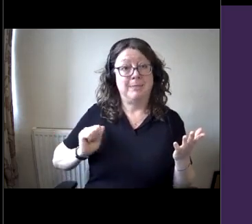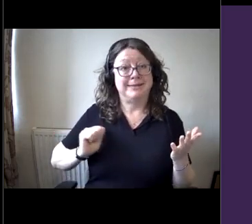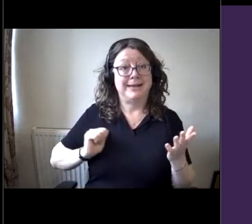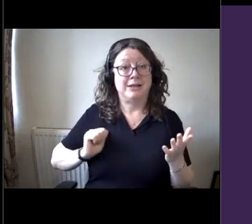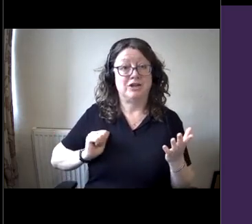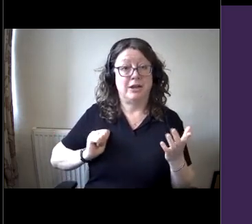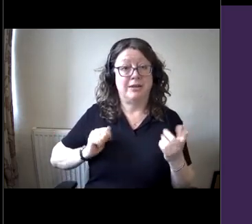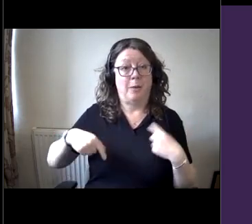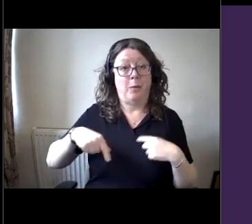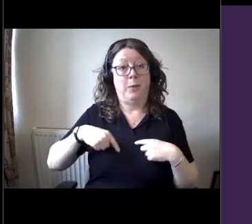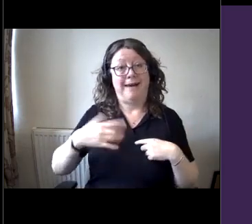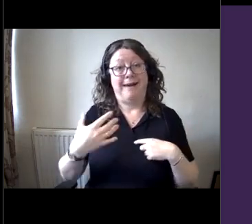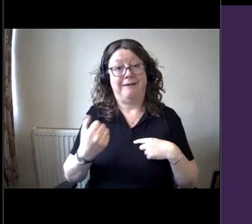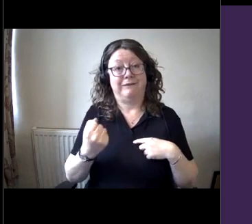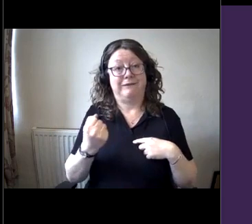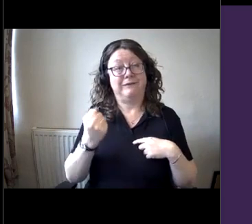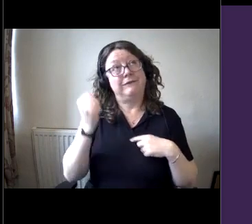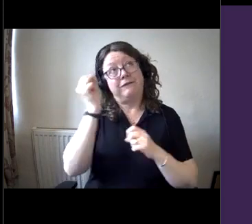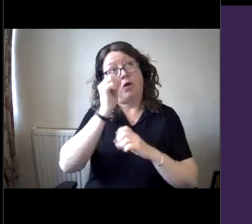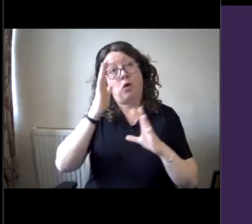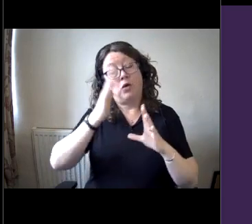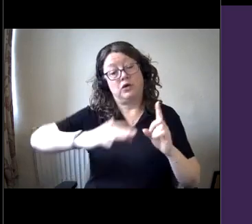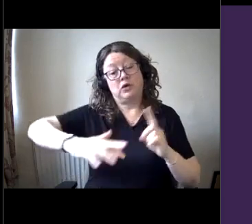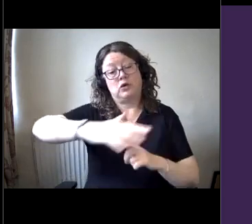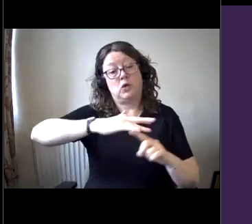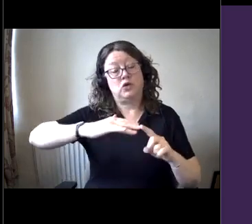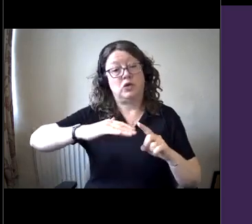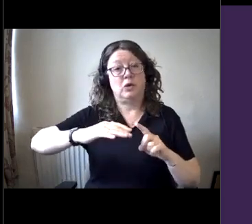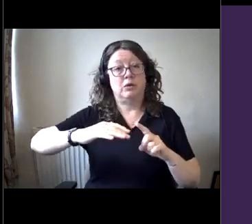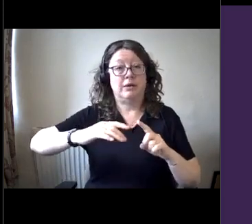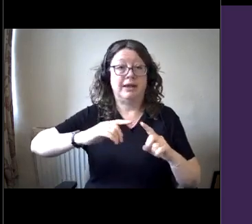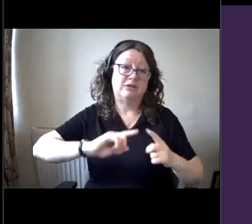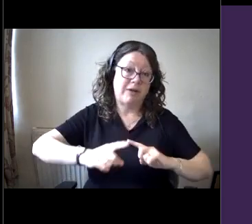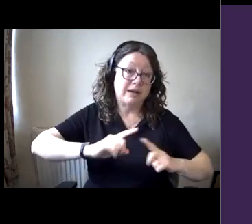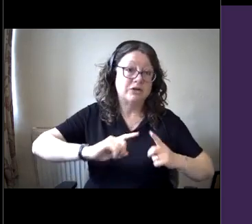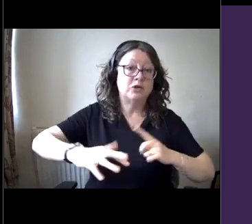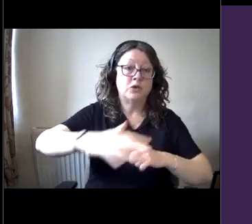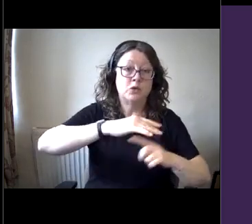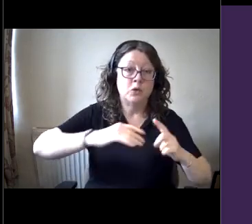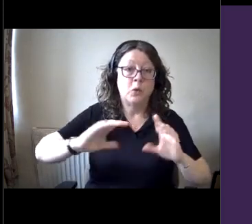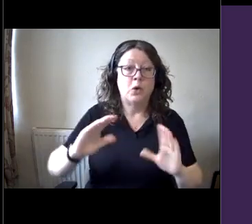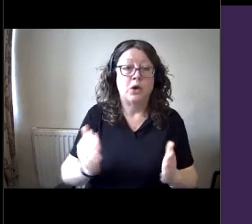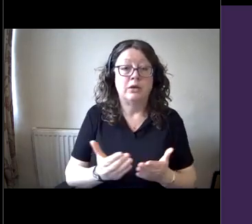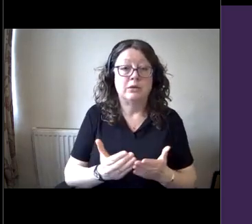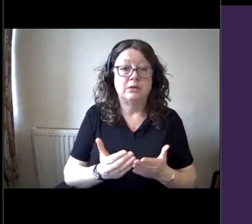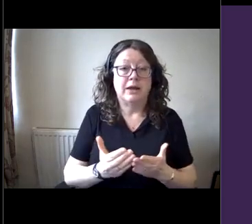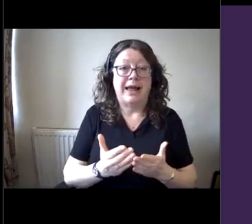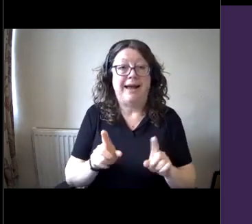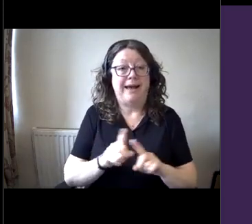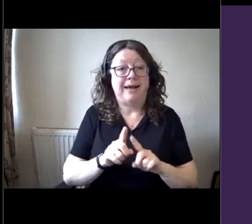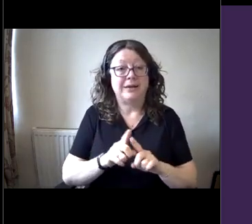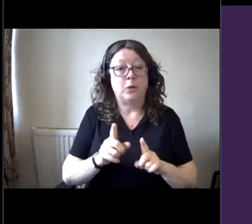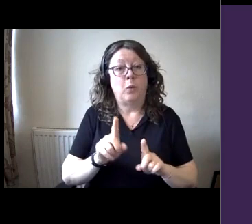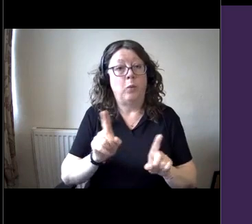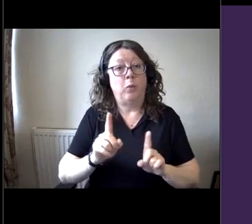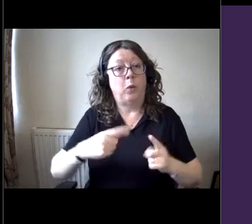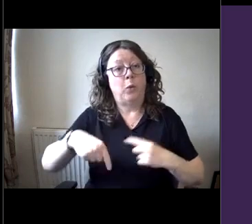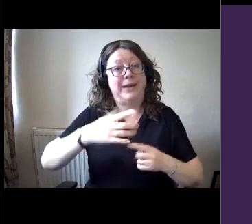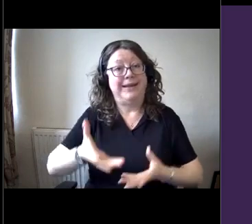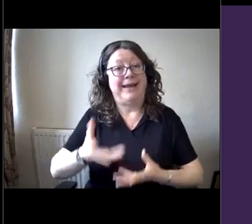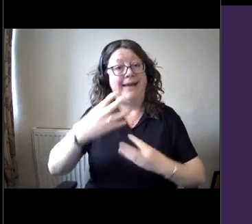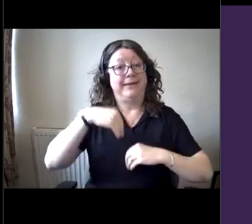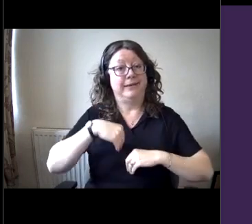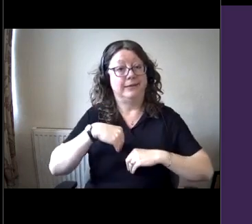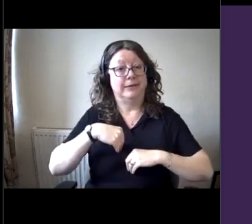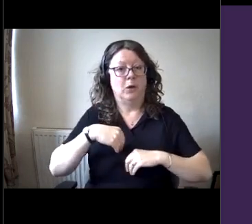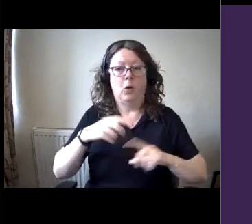the understanding that we've gained from it. It's the expectations of what I want to get out of my social